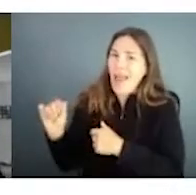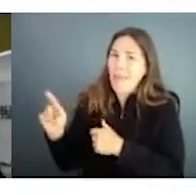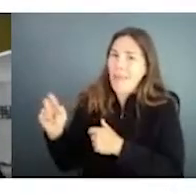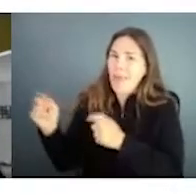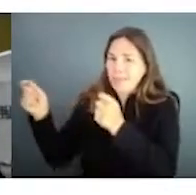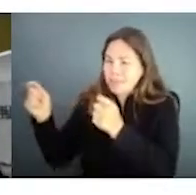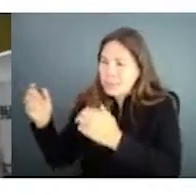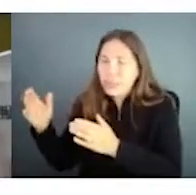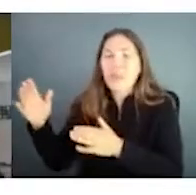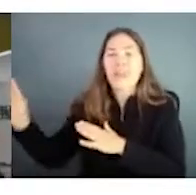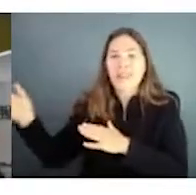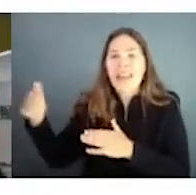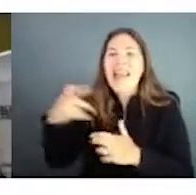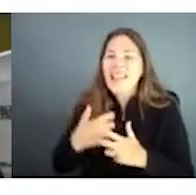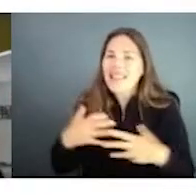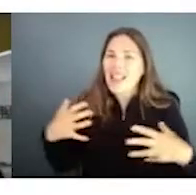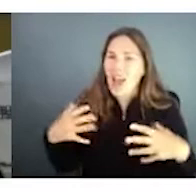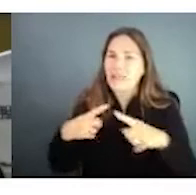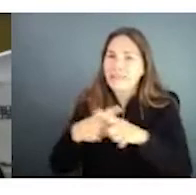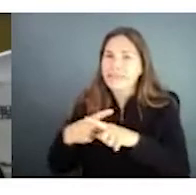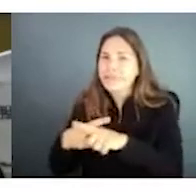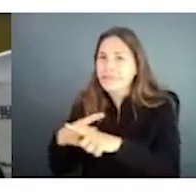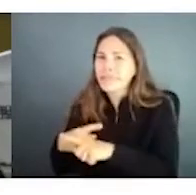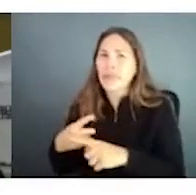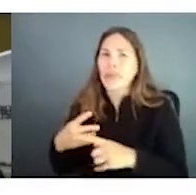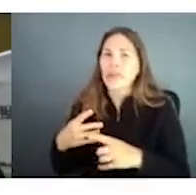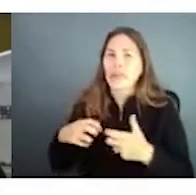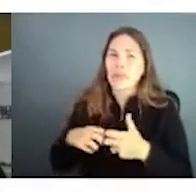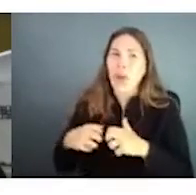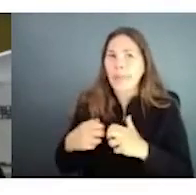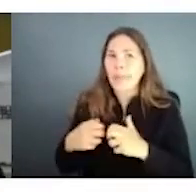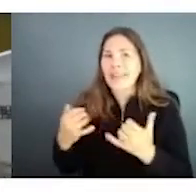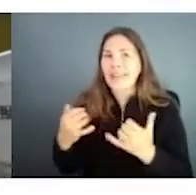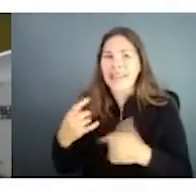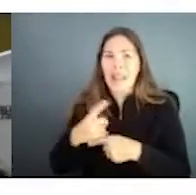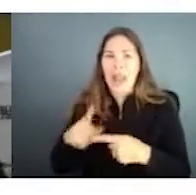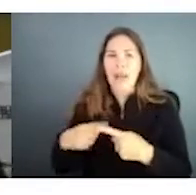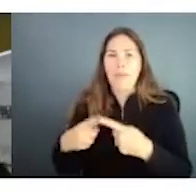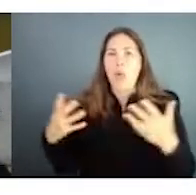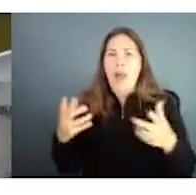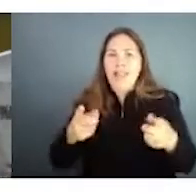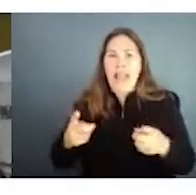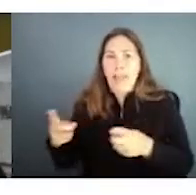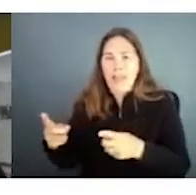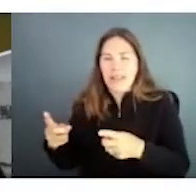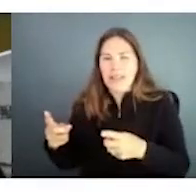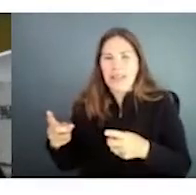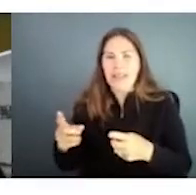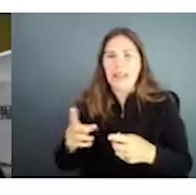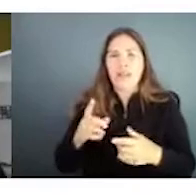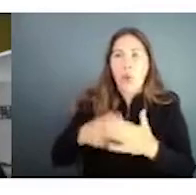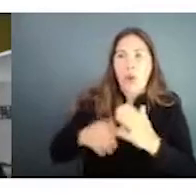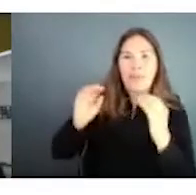of, there's a lot of controversy going on today about what is happening and being taught in schools,